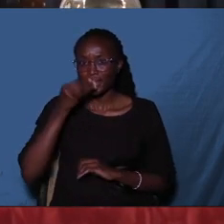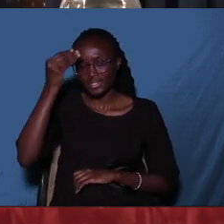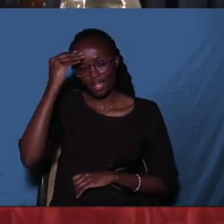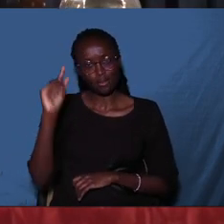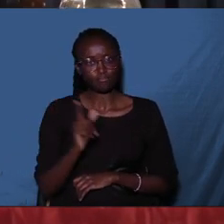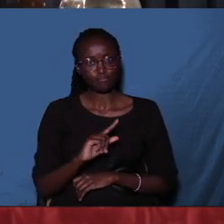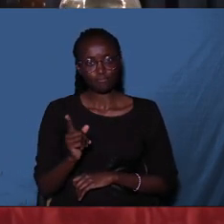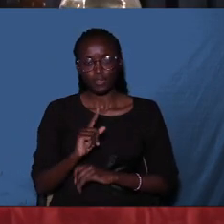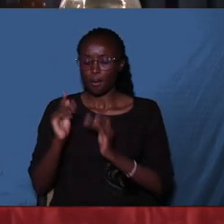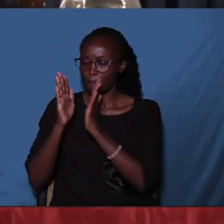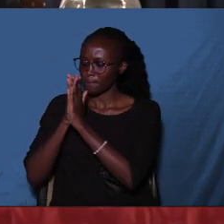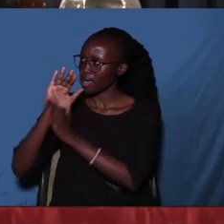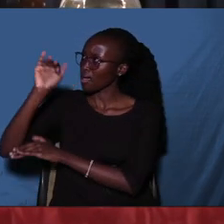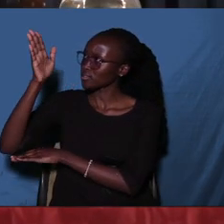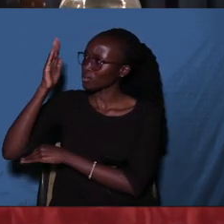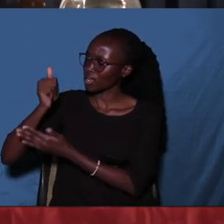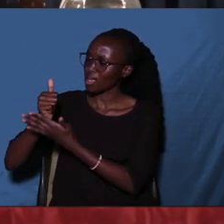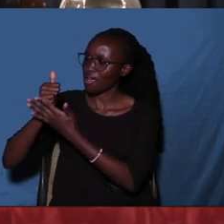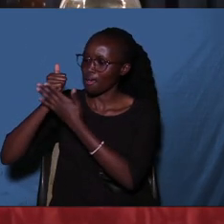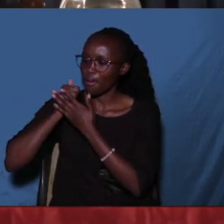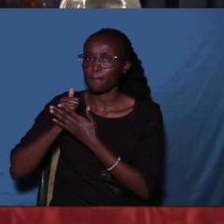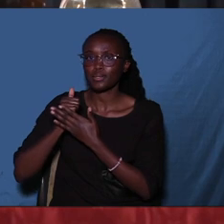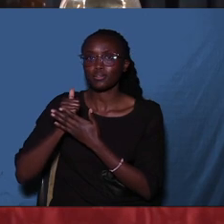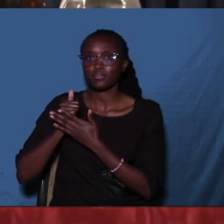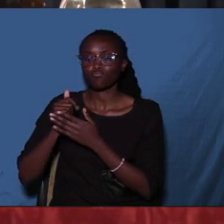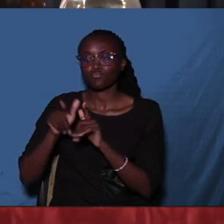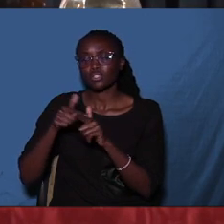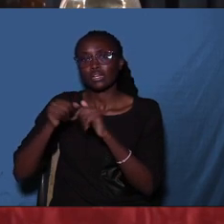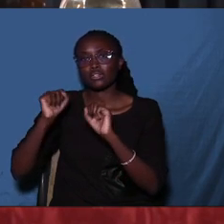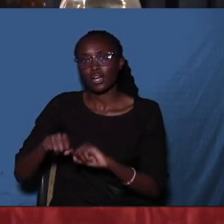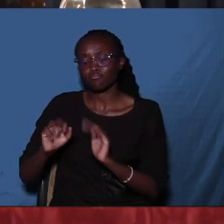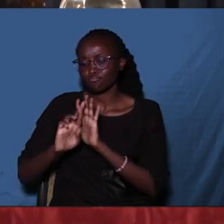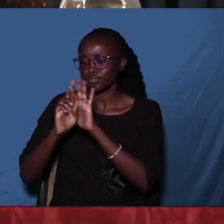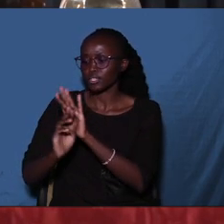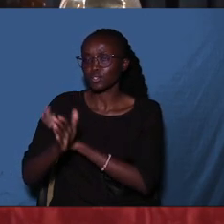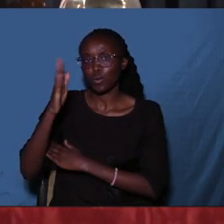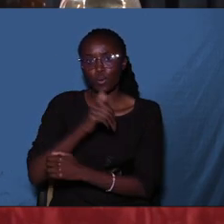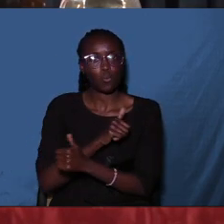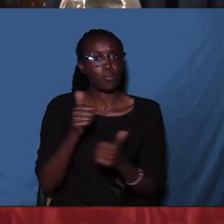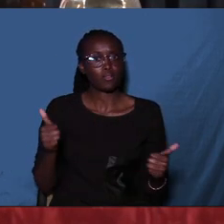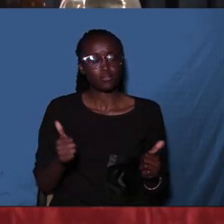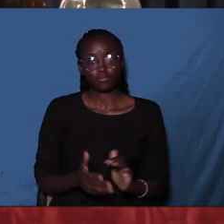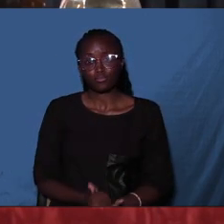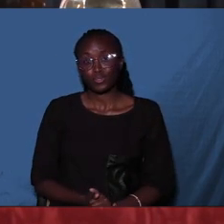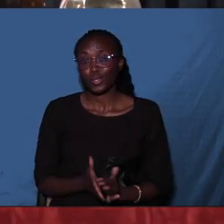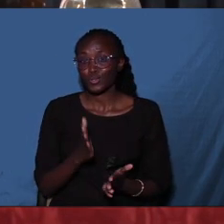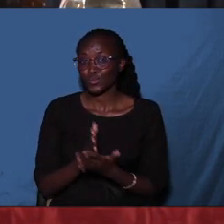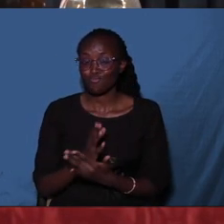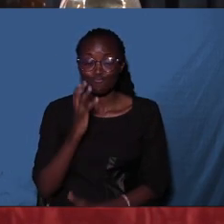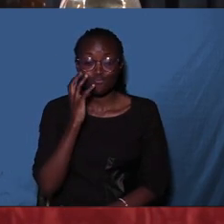you may represent him well. It's unfortunate that many are living a duplicated life, a